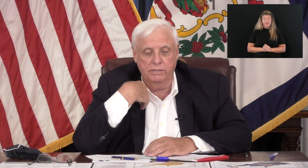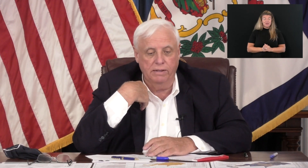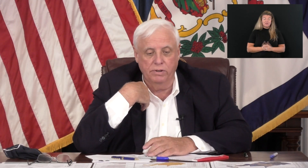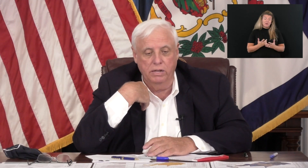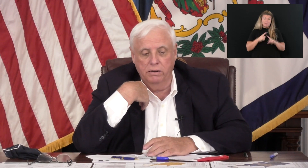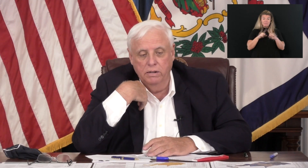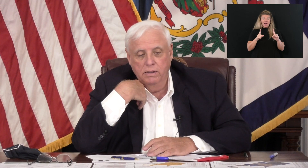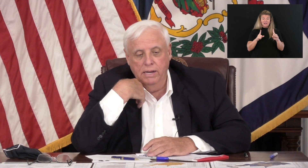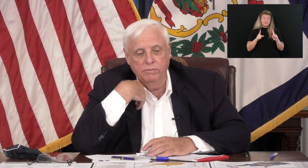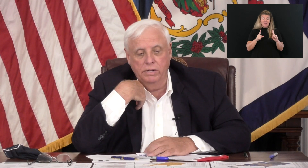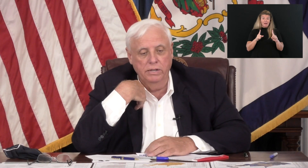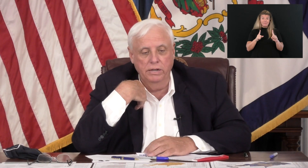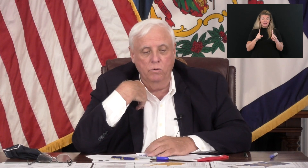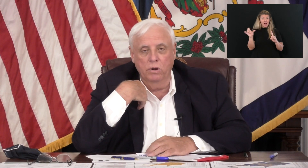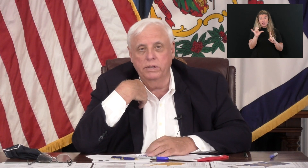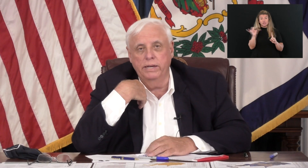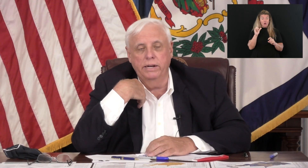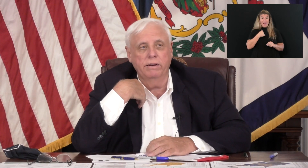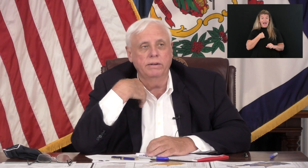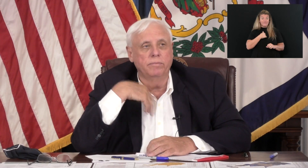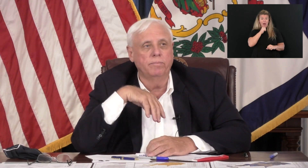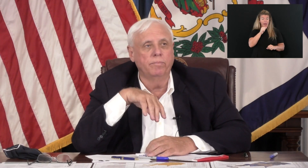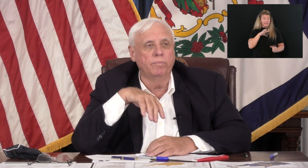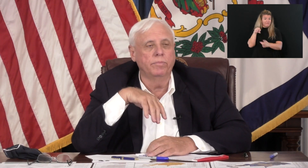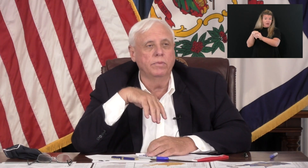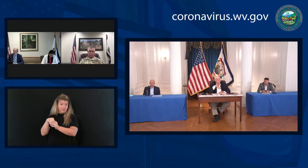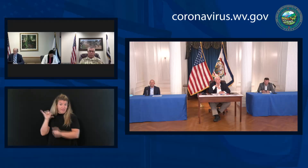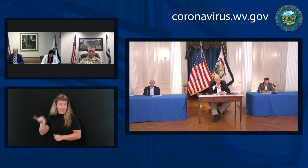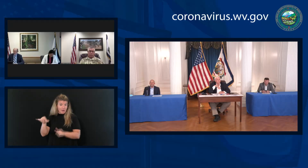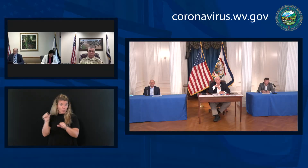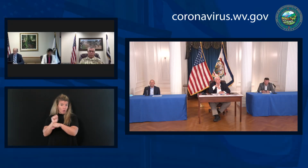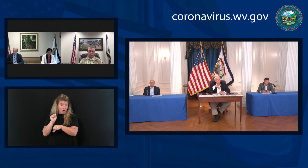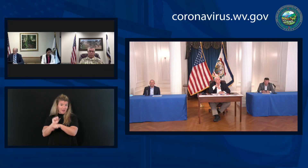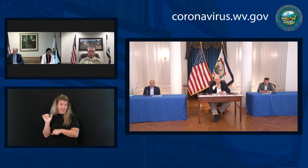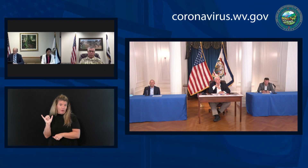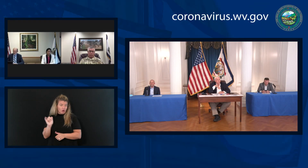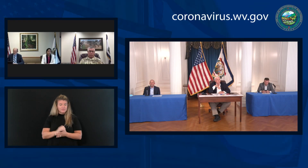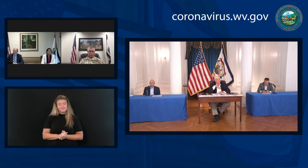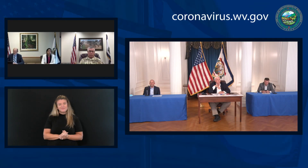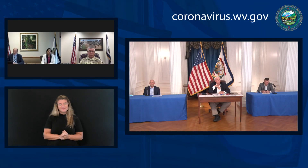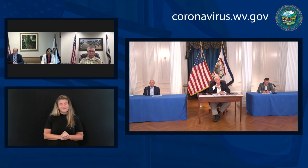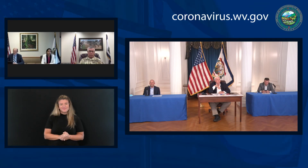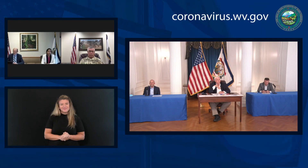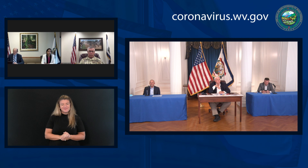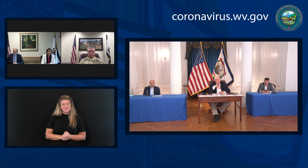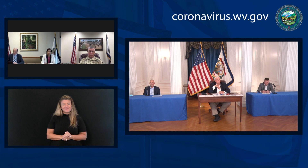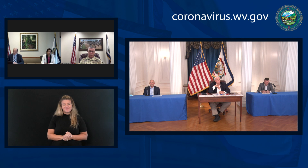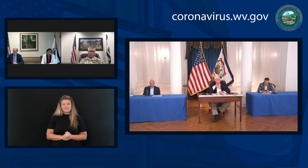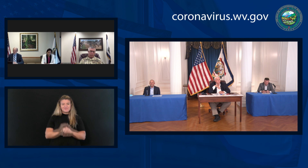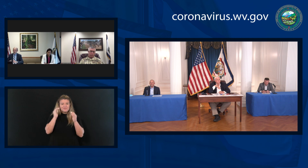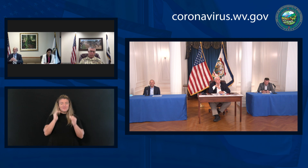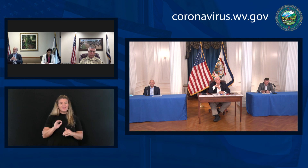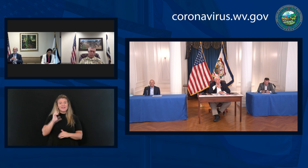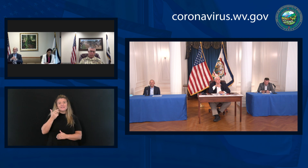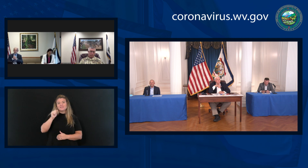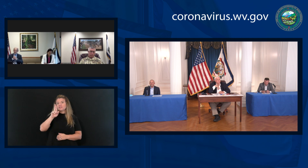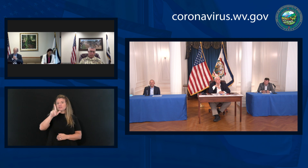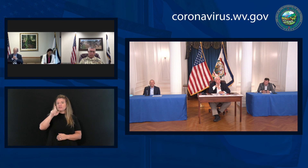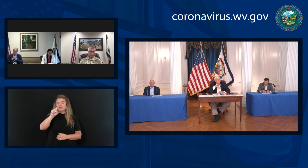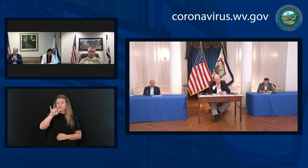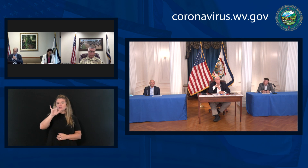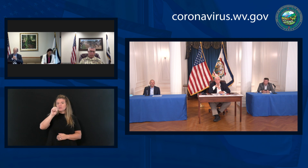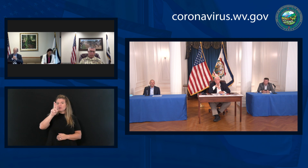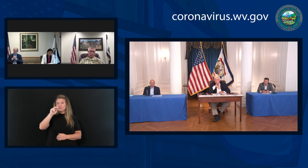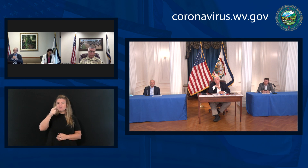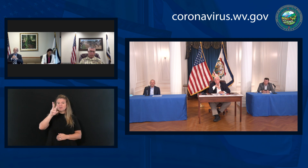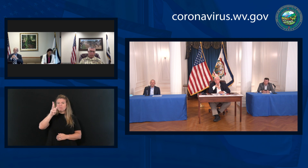honest, I've not done any work in that area. All right, thank you, Dave. Next, we'll go to Charles Young with WV News.